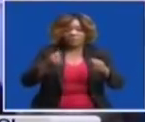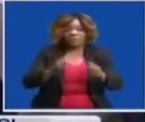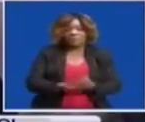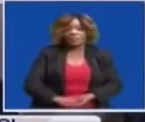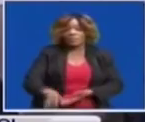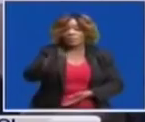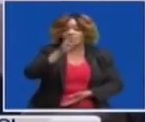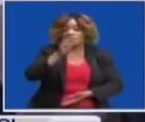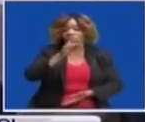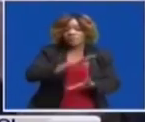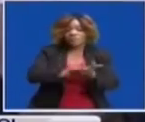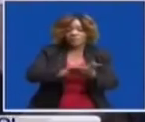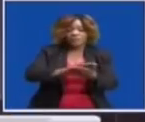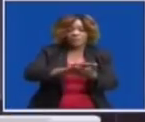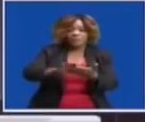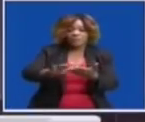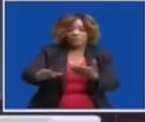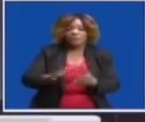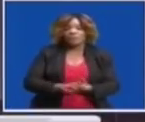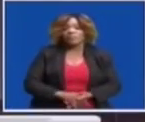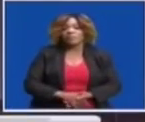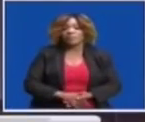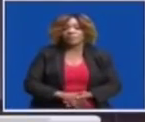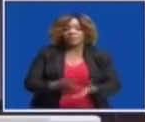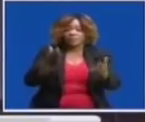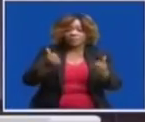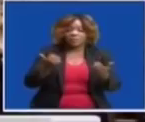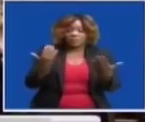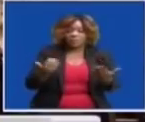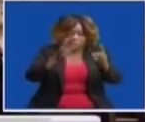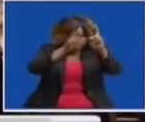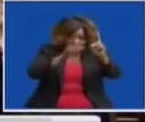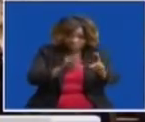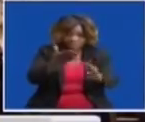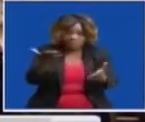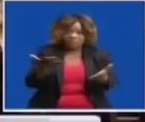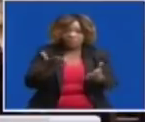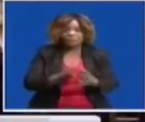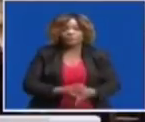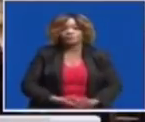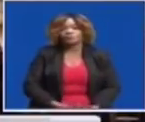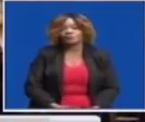sanitation, persons with disability. Isn't that wonderful?